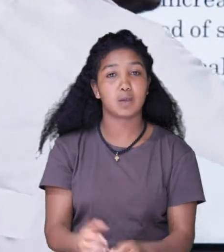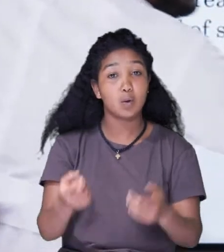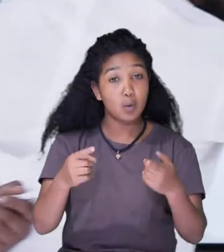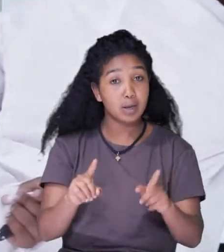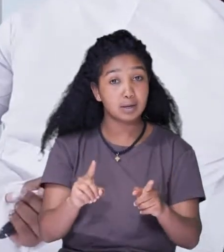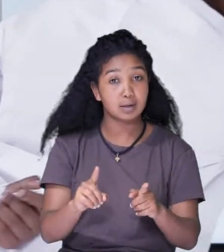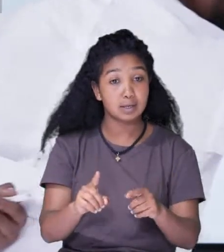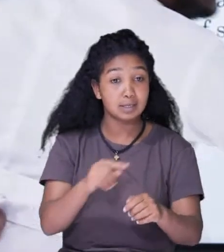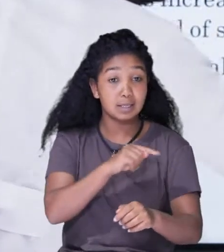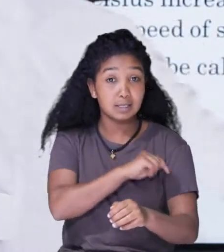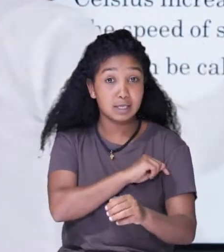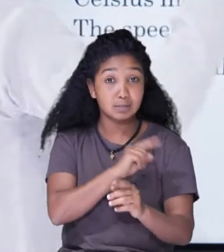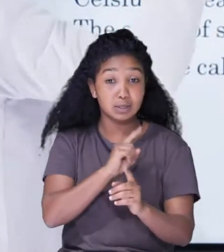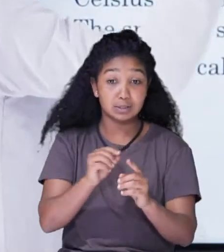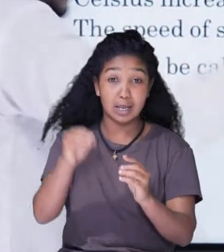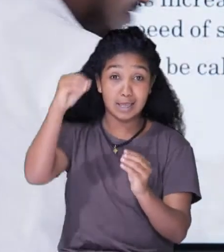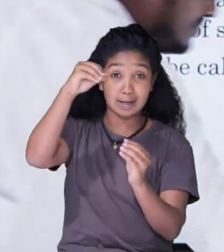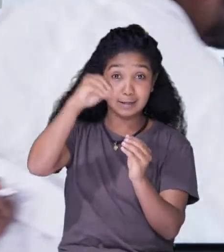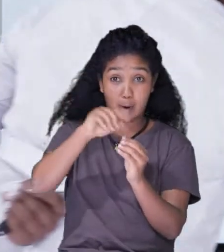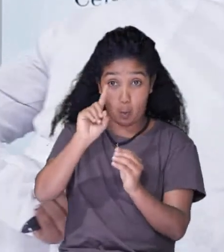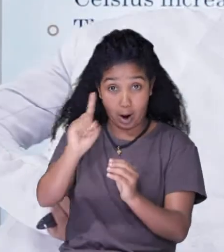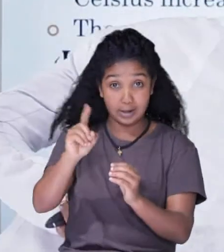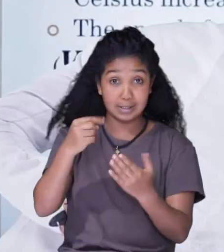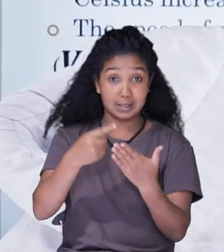When the temperature is increased by 1,